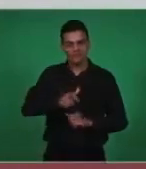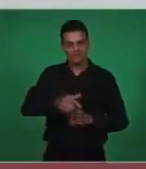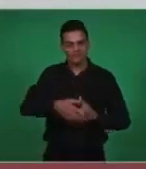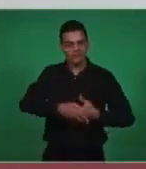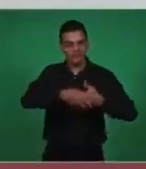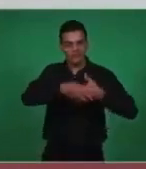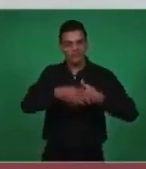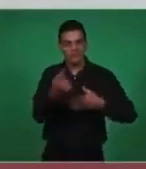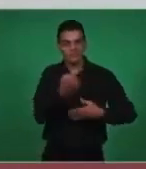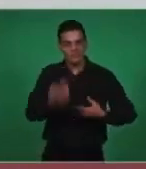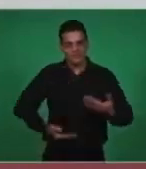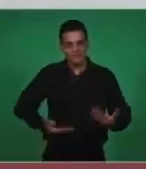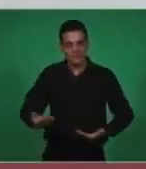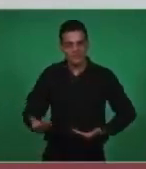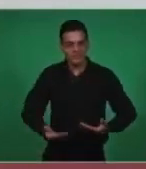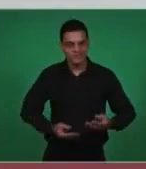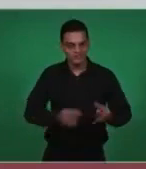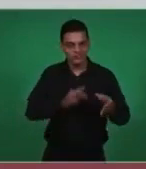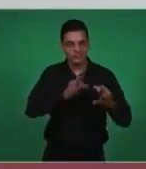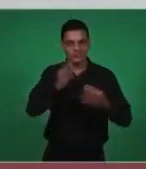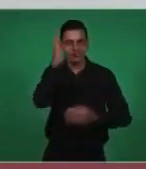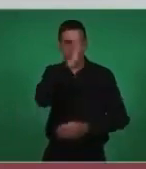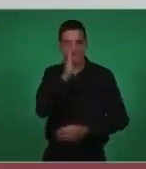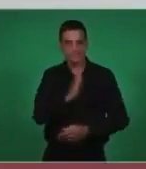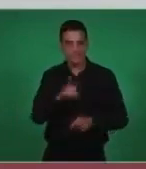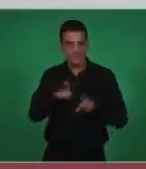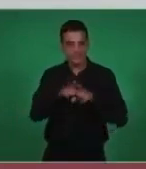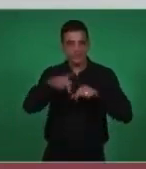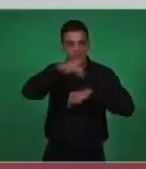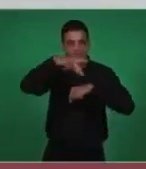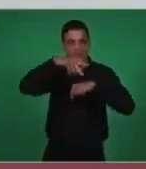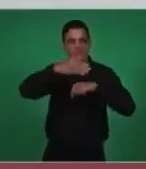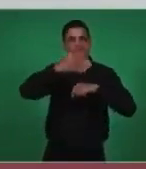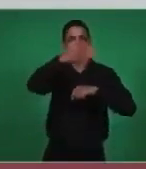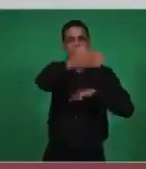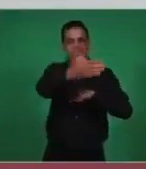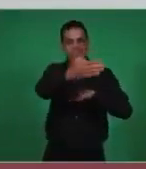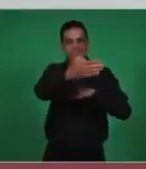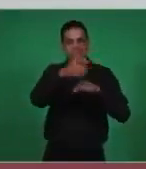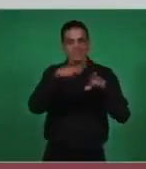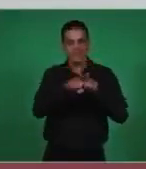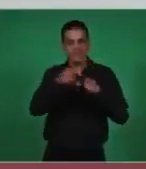I'd like to greet our brethren and the sisters from Brazil and abroad.